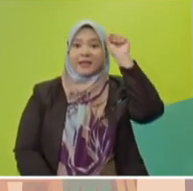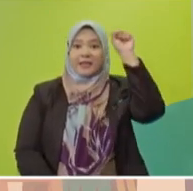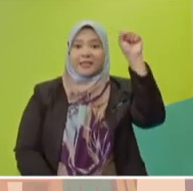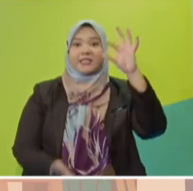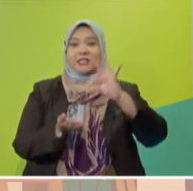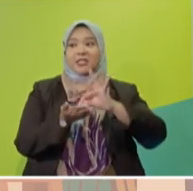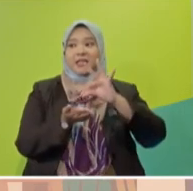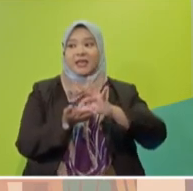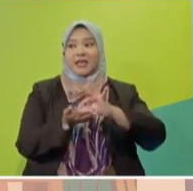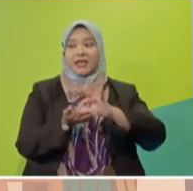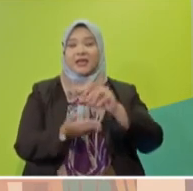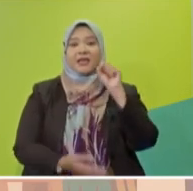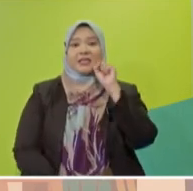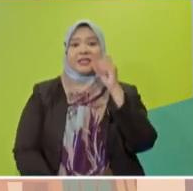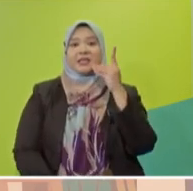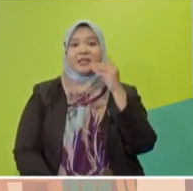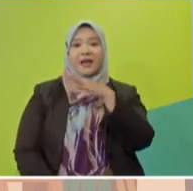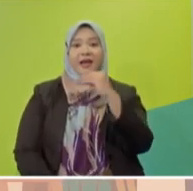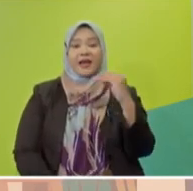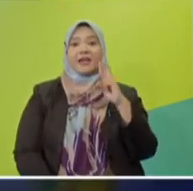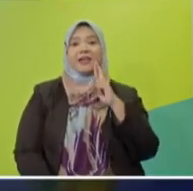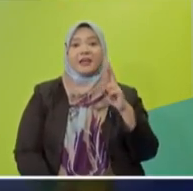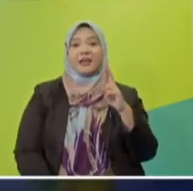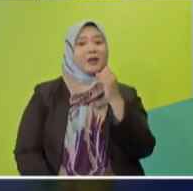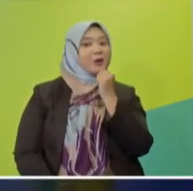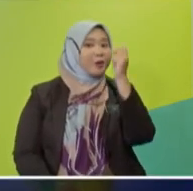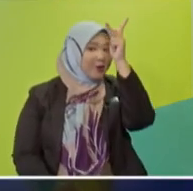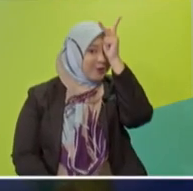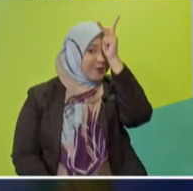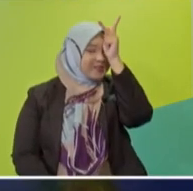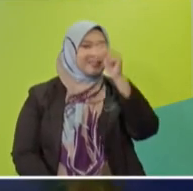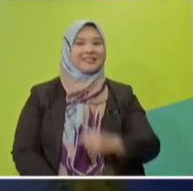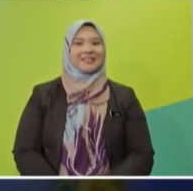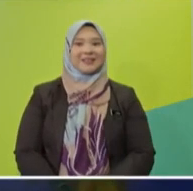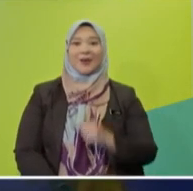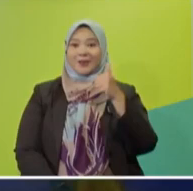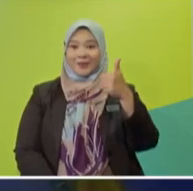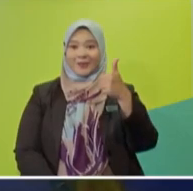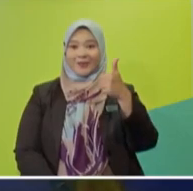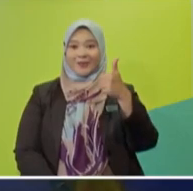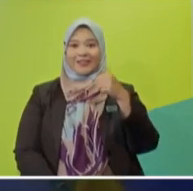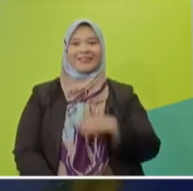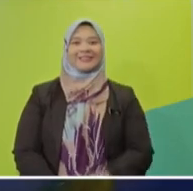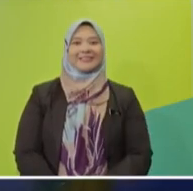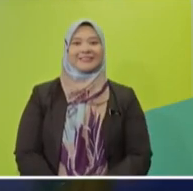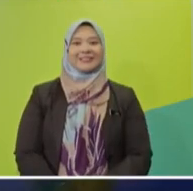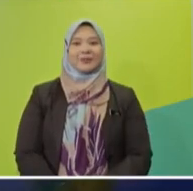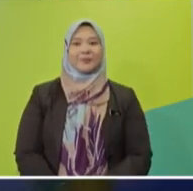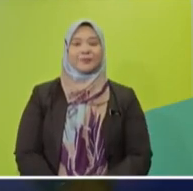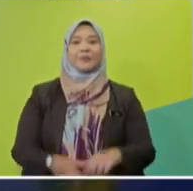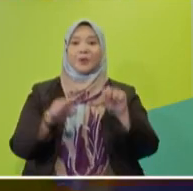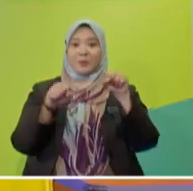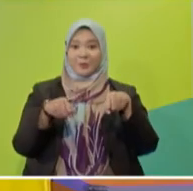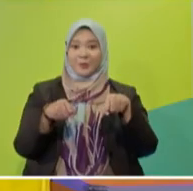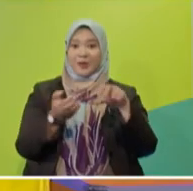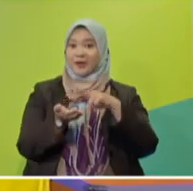Sandra and her goat. Go. Yay! Good job! Good, well done! Okay, I think there's one more pupil only.